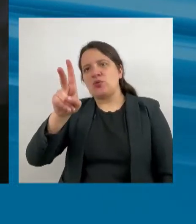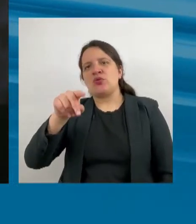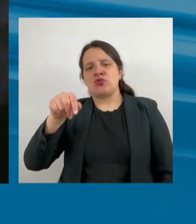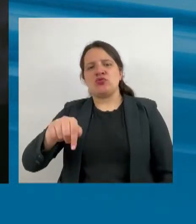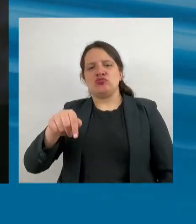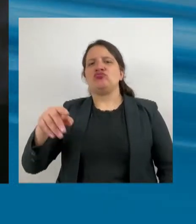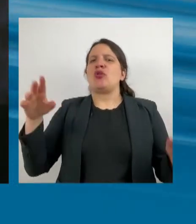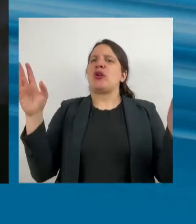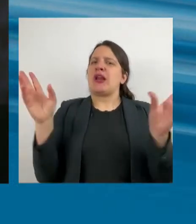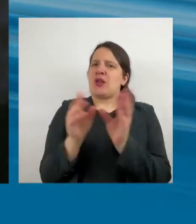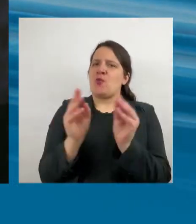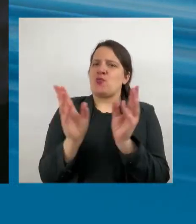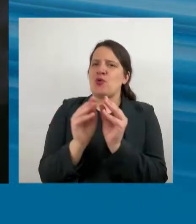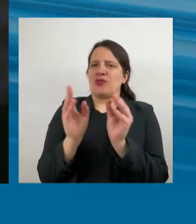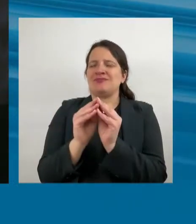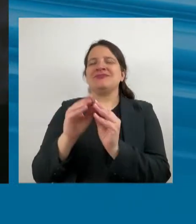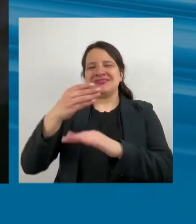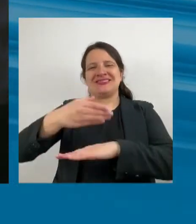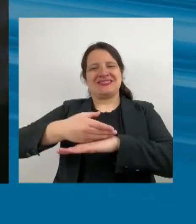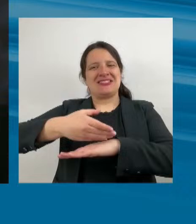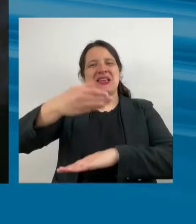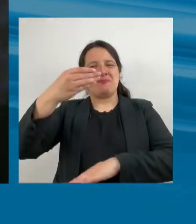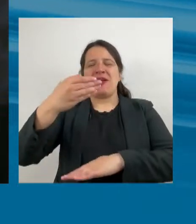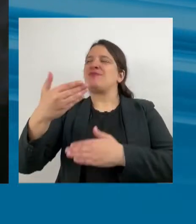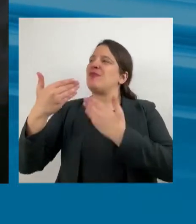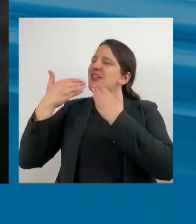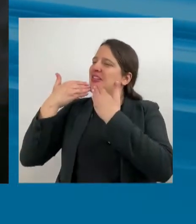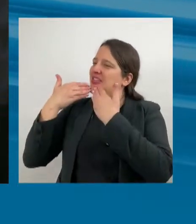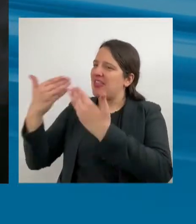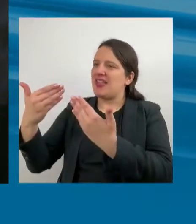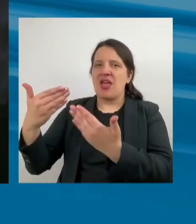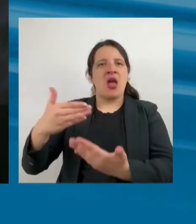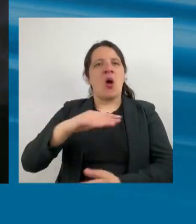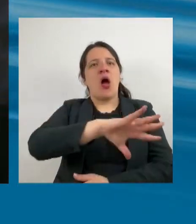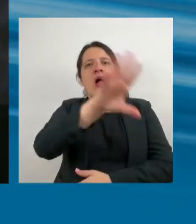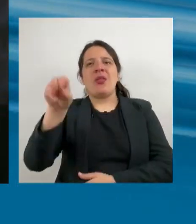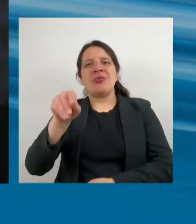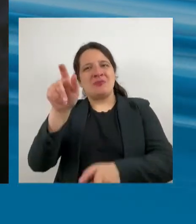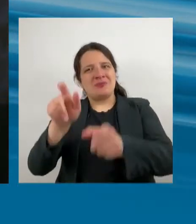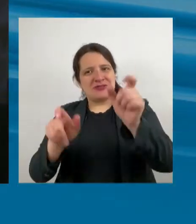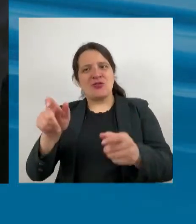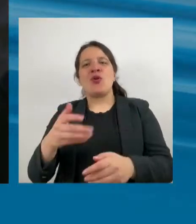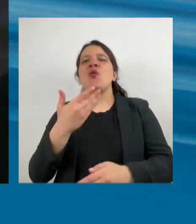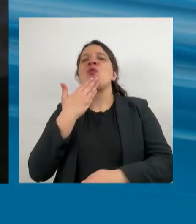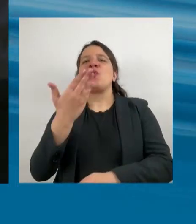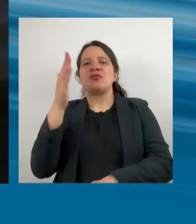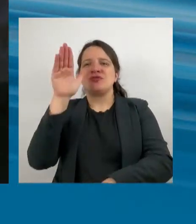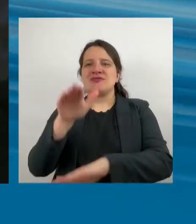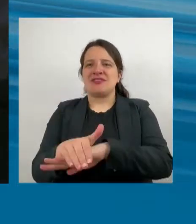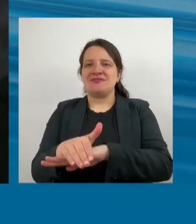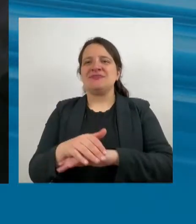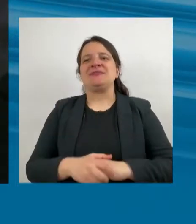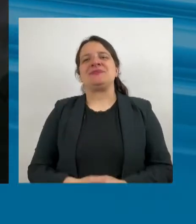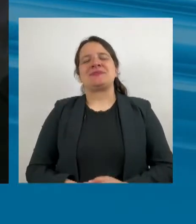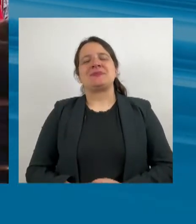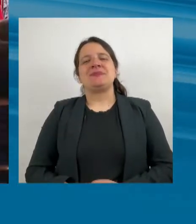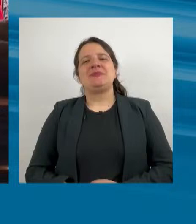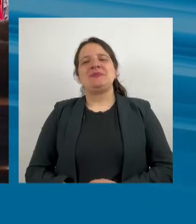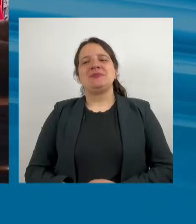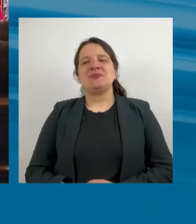had this 40th session of ECLAC here in Lima. Thank you very much to all of you. Have a good afternoon.